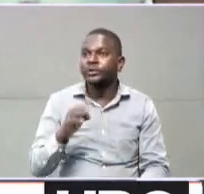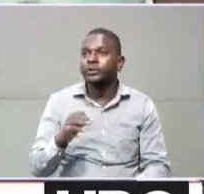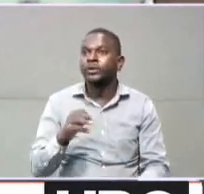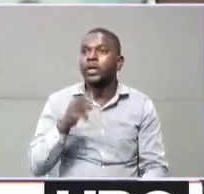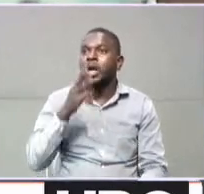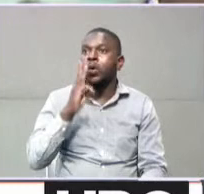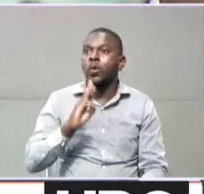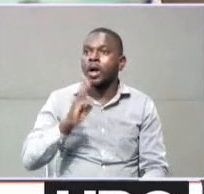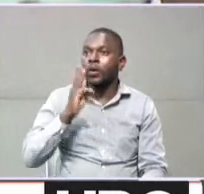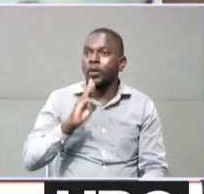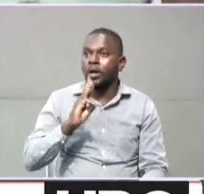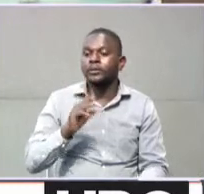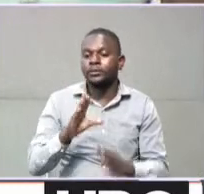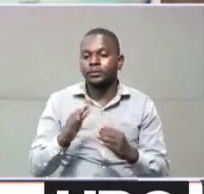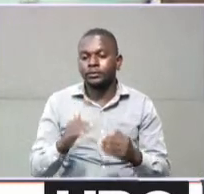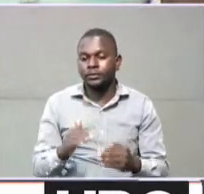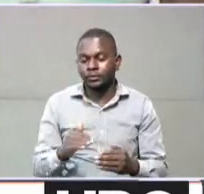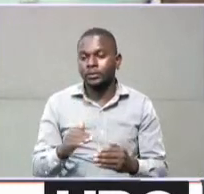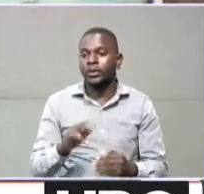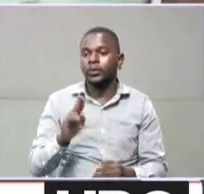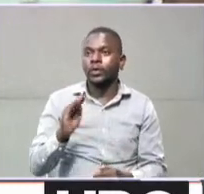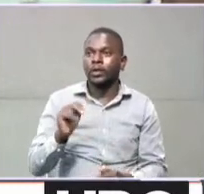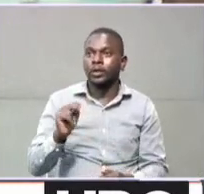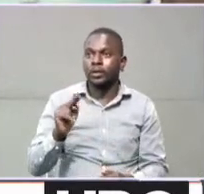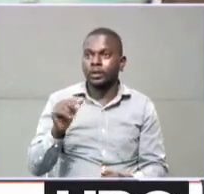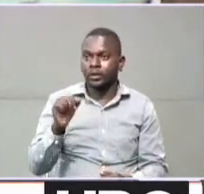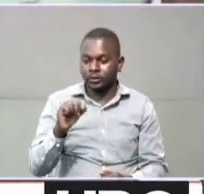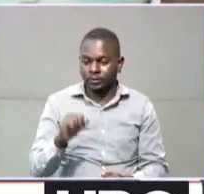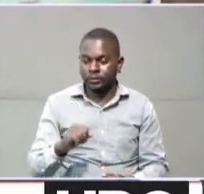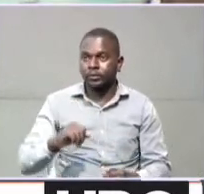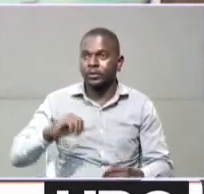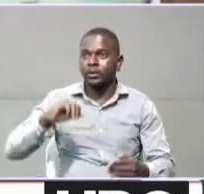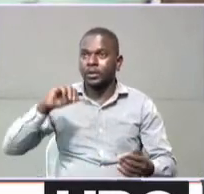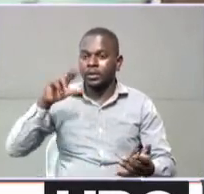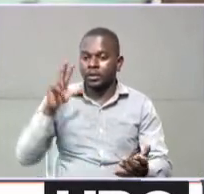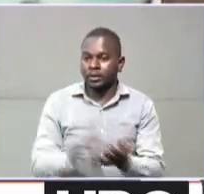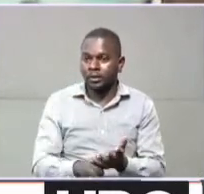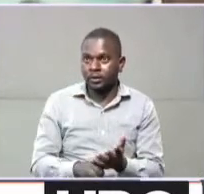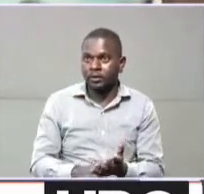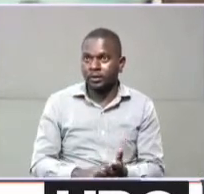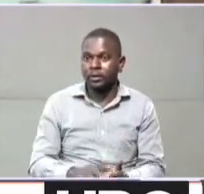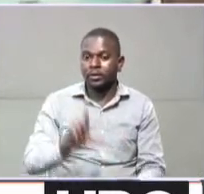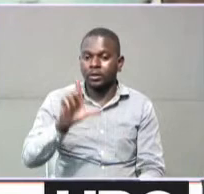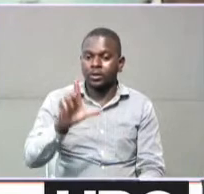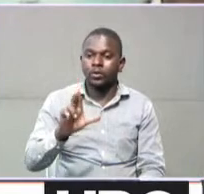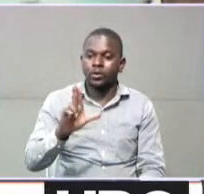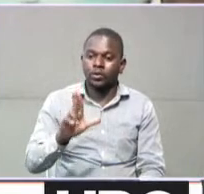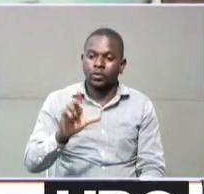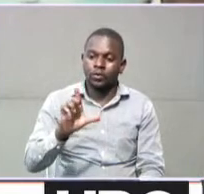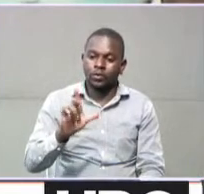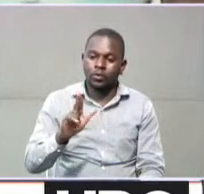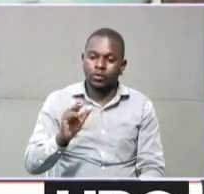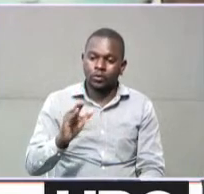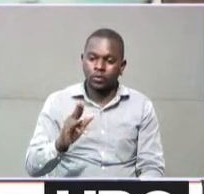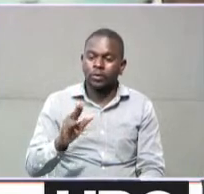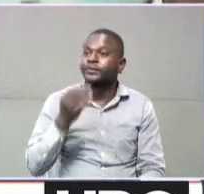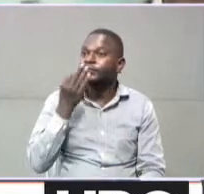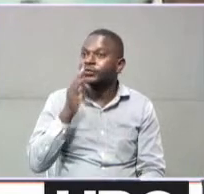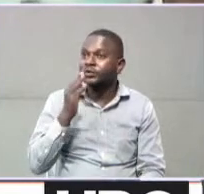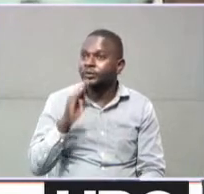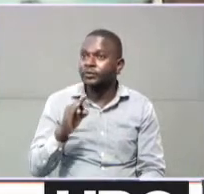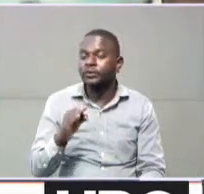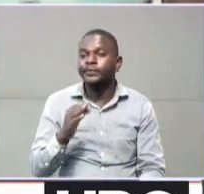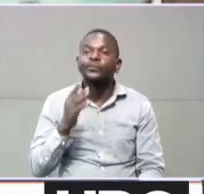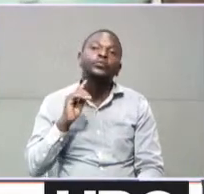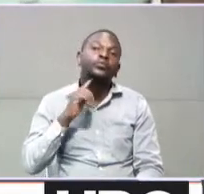colleagues the bureau noted that it had satisfied rural fruit wine to produce same